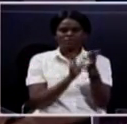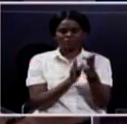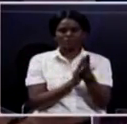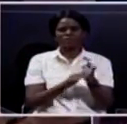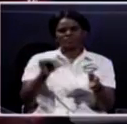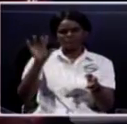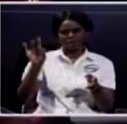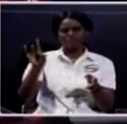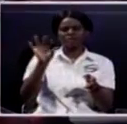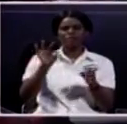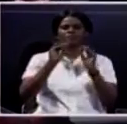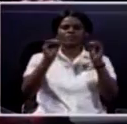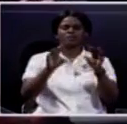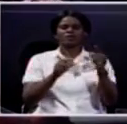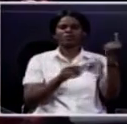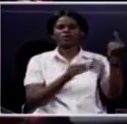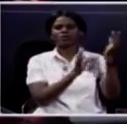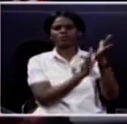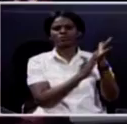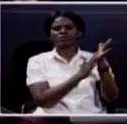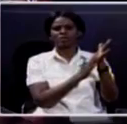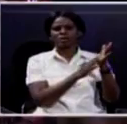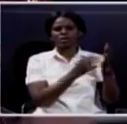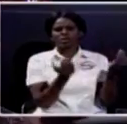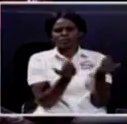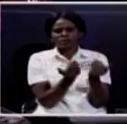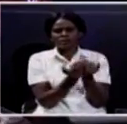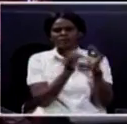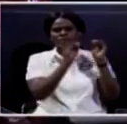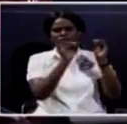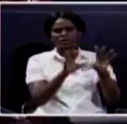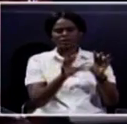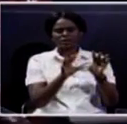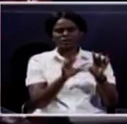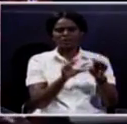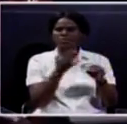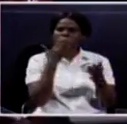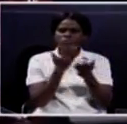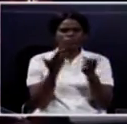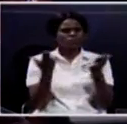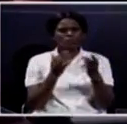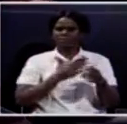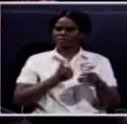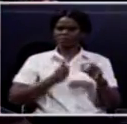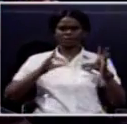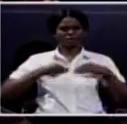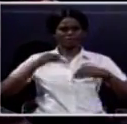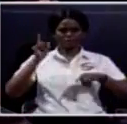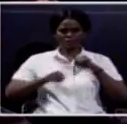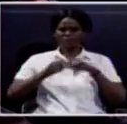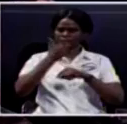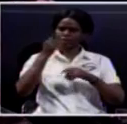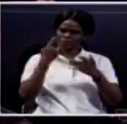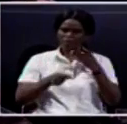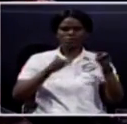89 teachers while one school there is yearning for teachers? That is immoral. I don't like it. We have to take